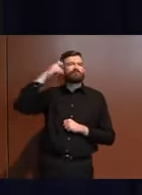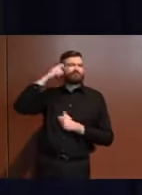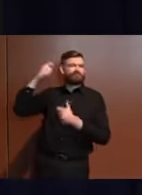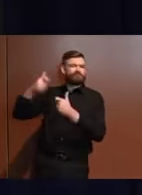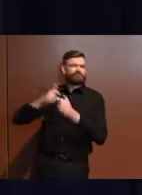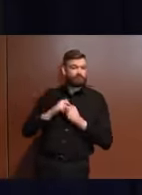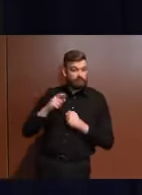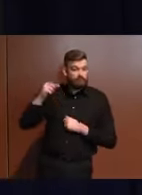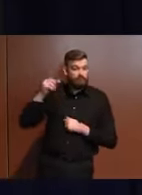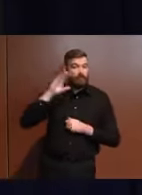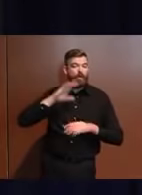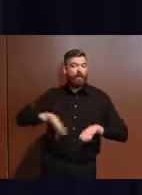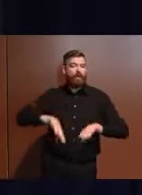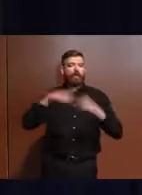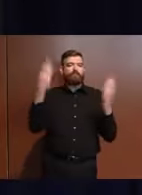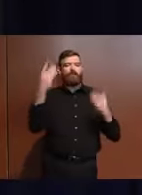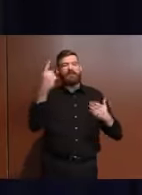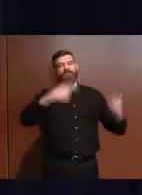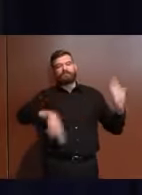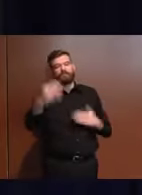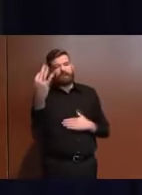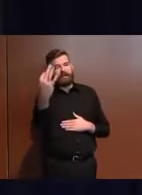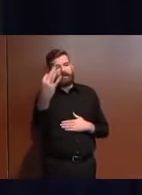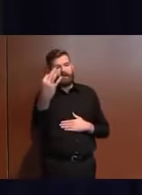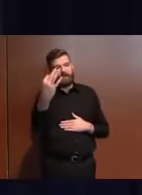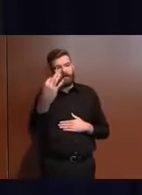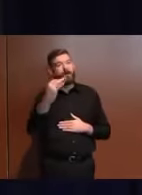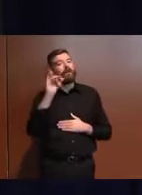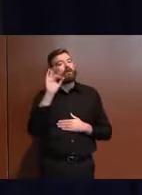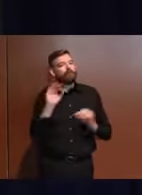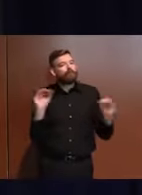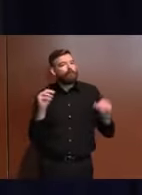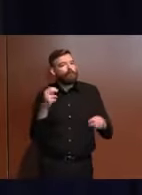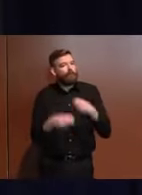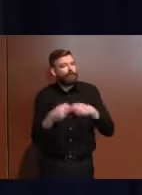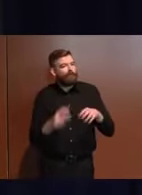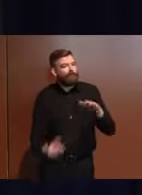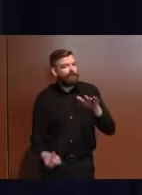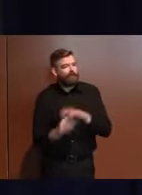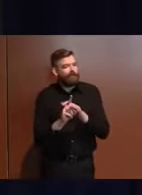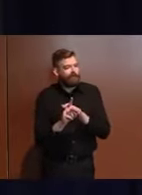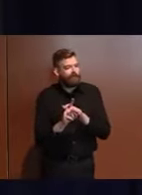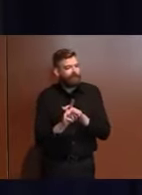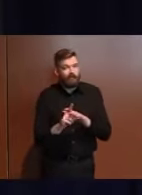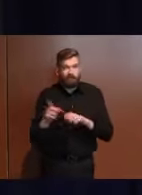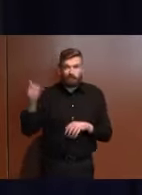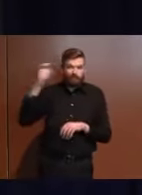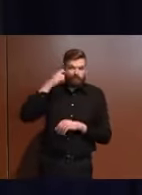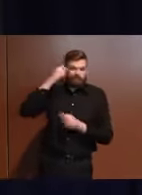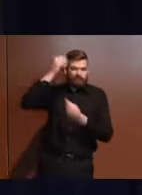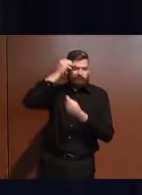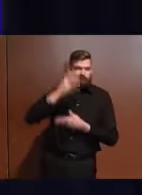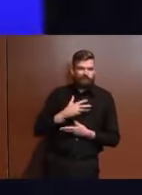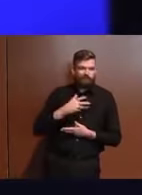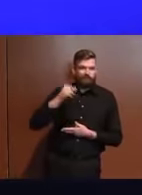next Friday, barring any issues. So that's right from, you're hearing it right from the Meadowlands Exposition Center. Thanks,